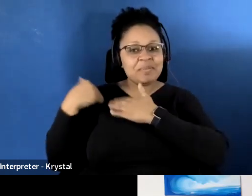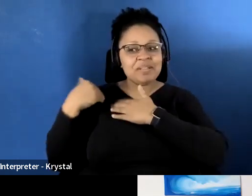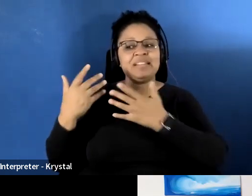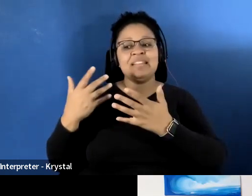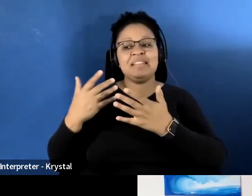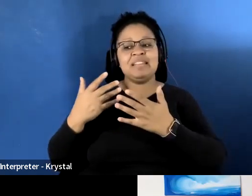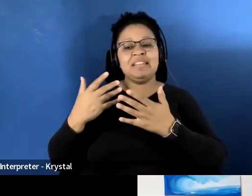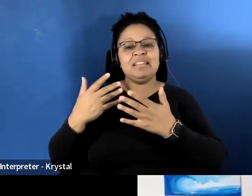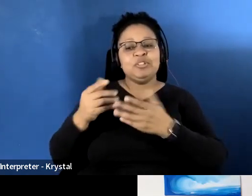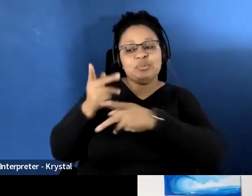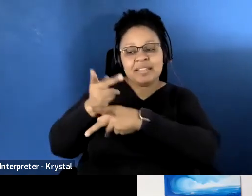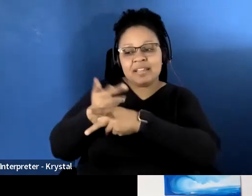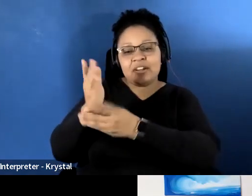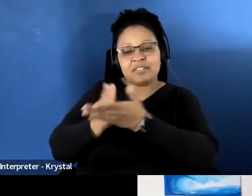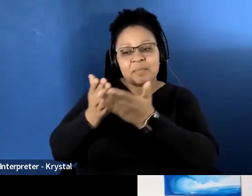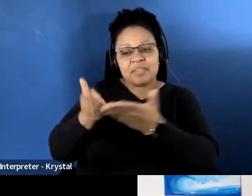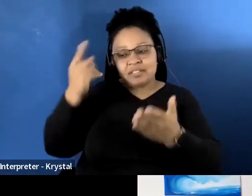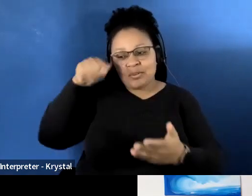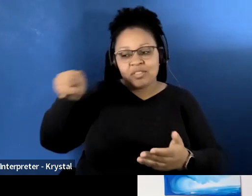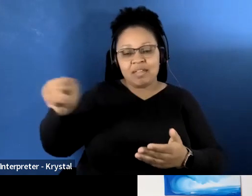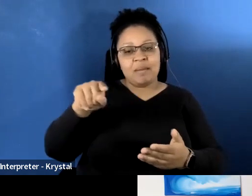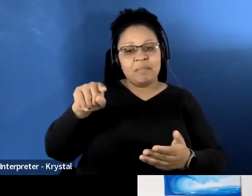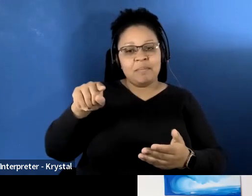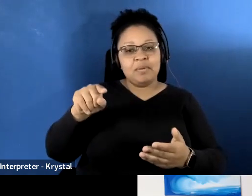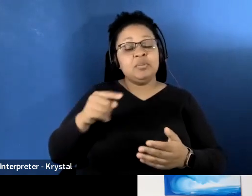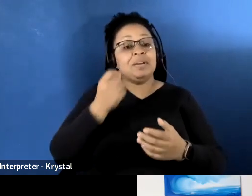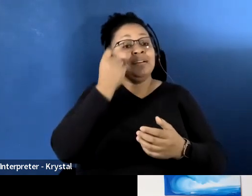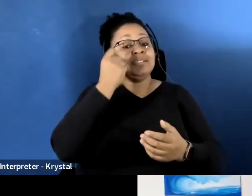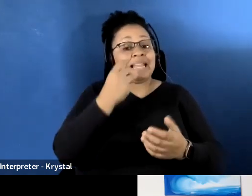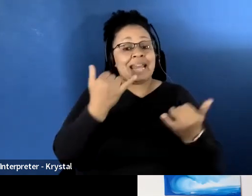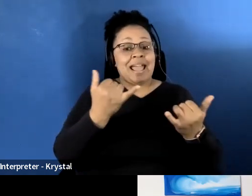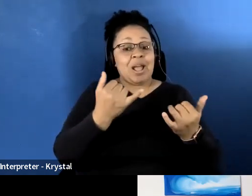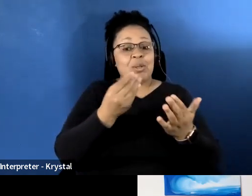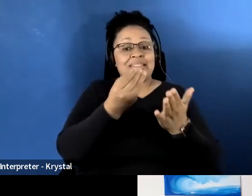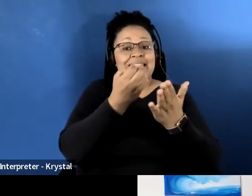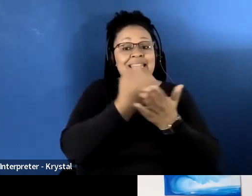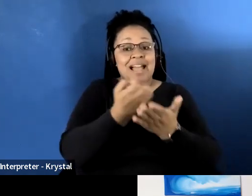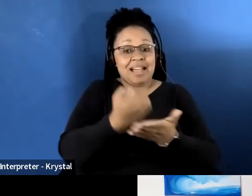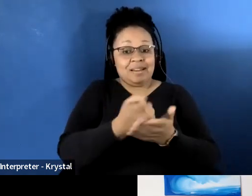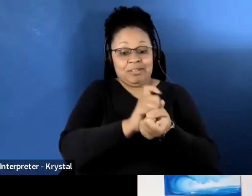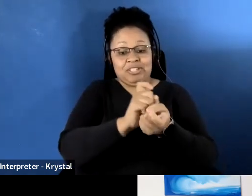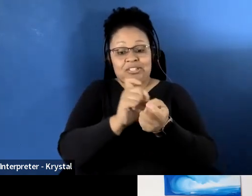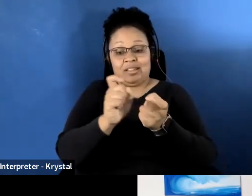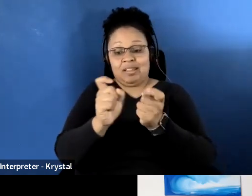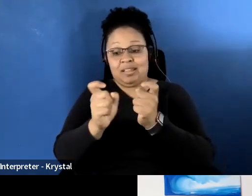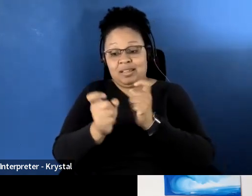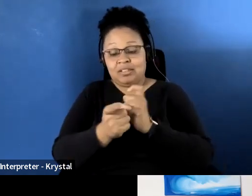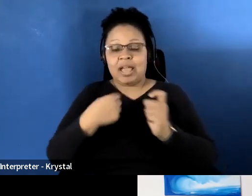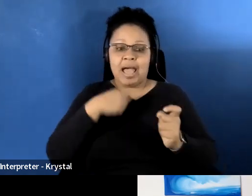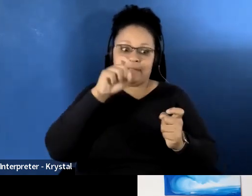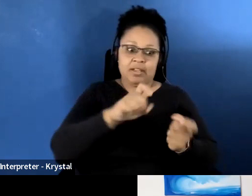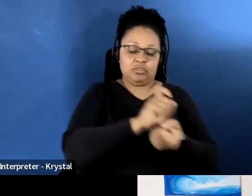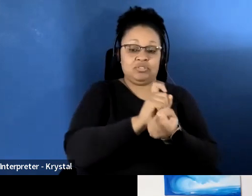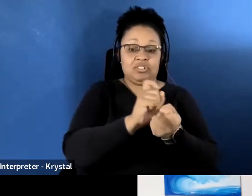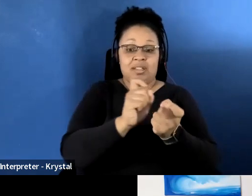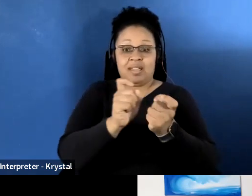care of certain things. So as the economy has changed, I've had to change